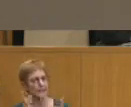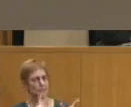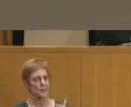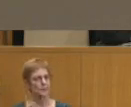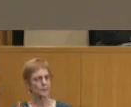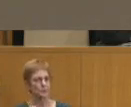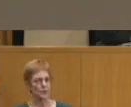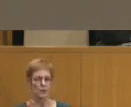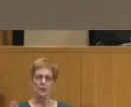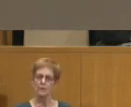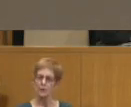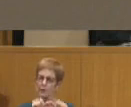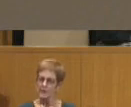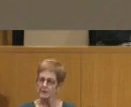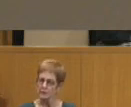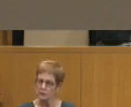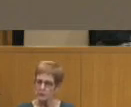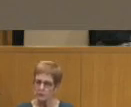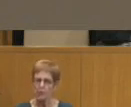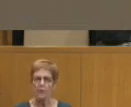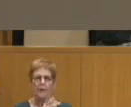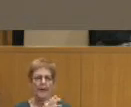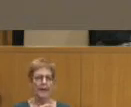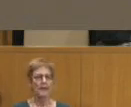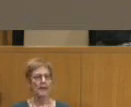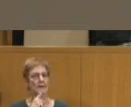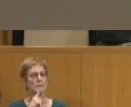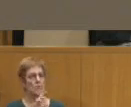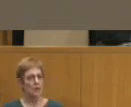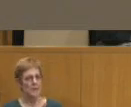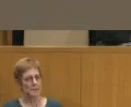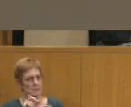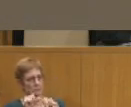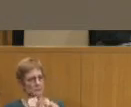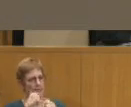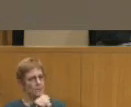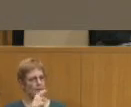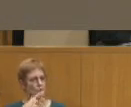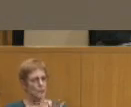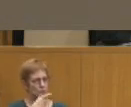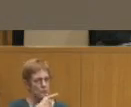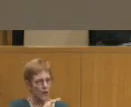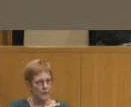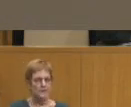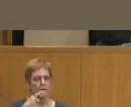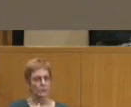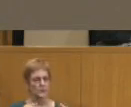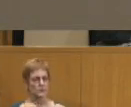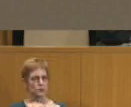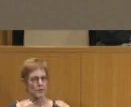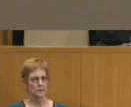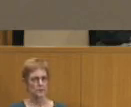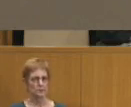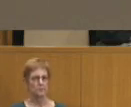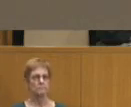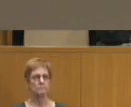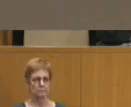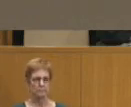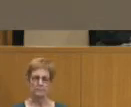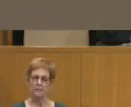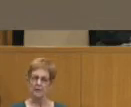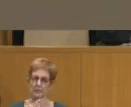and to embrace our opportunity. Madam Mayor, Council, and City staff, I look forward to working with